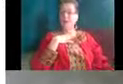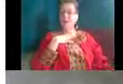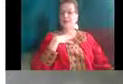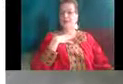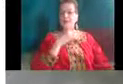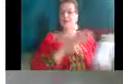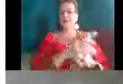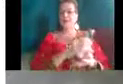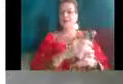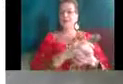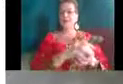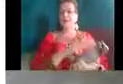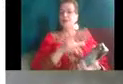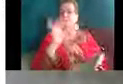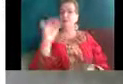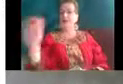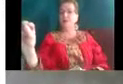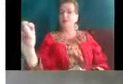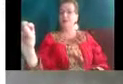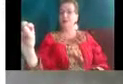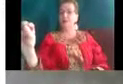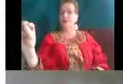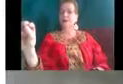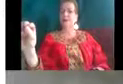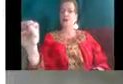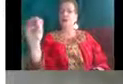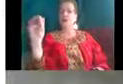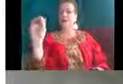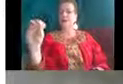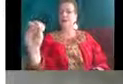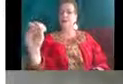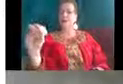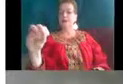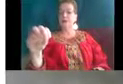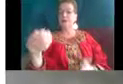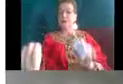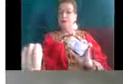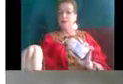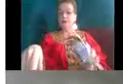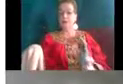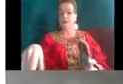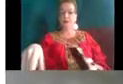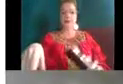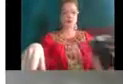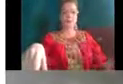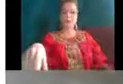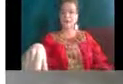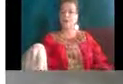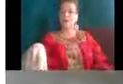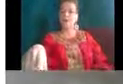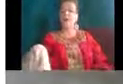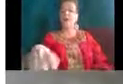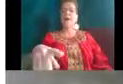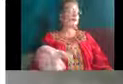do the same thing and you just use your communication device or whatever device you're using to speak whether it's in your smartphone or a